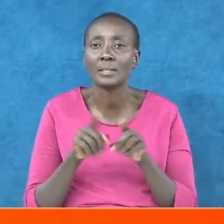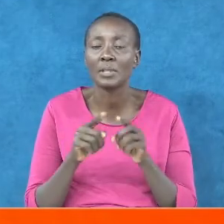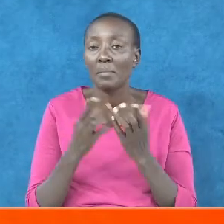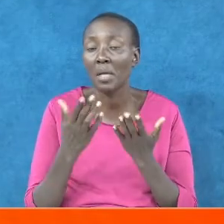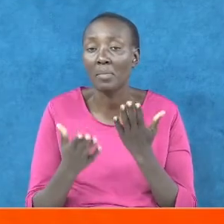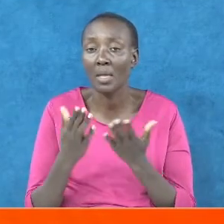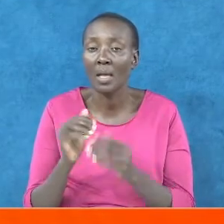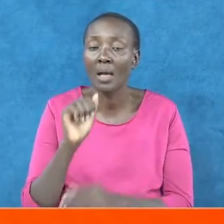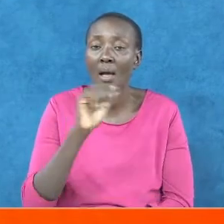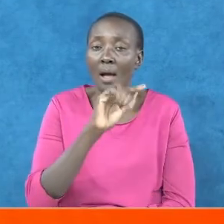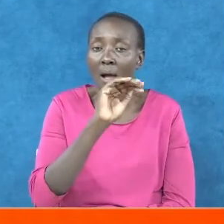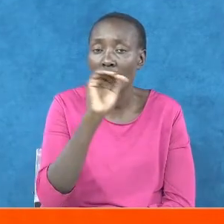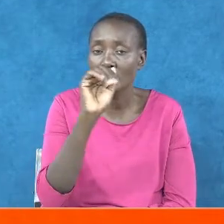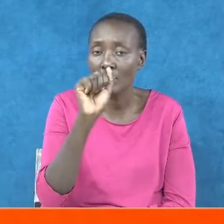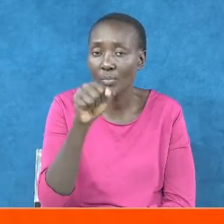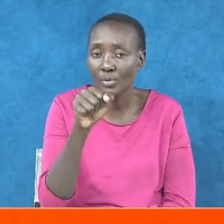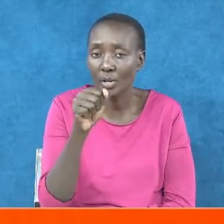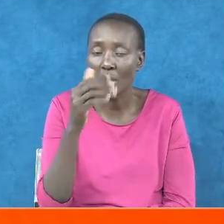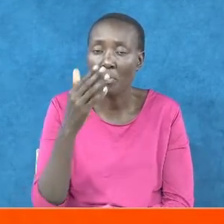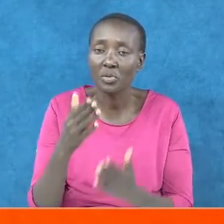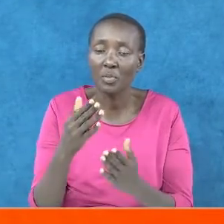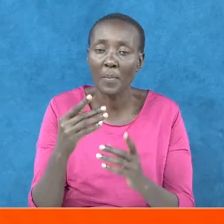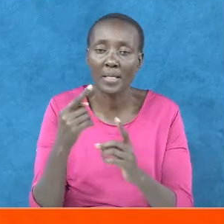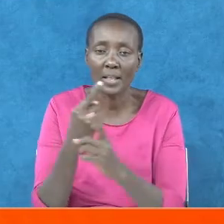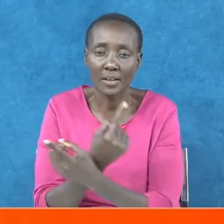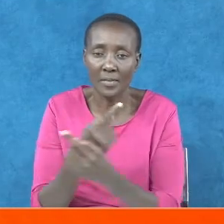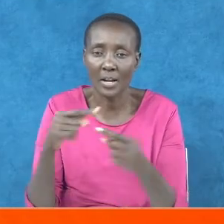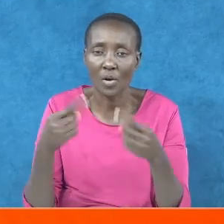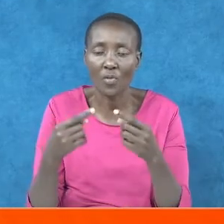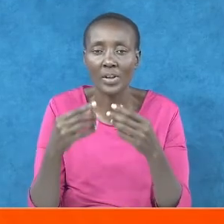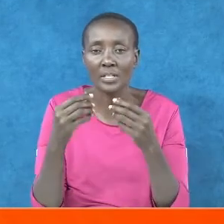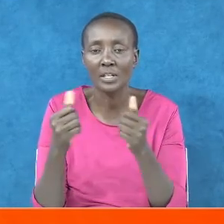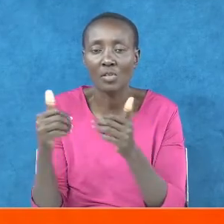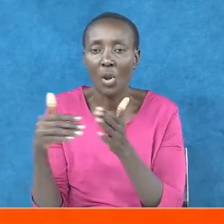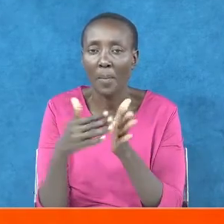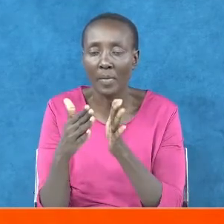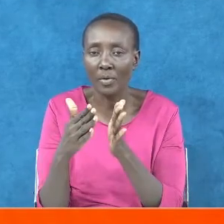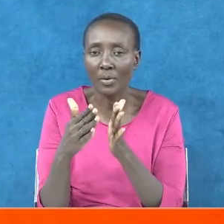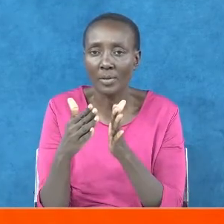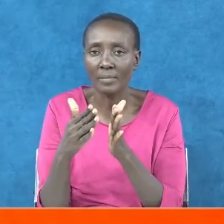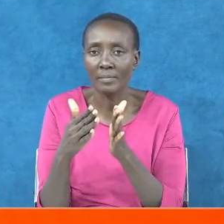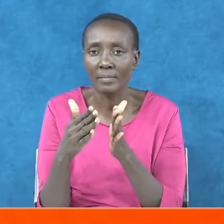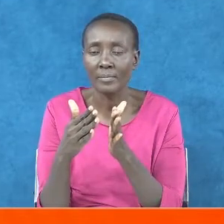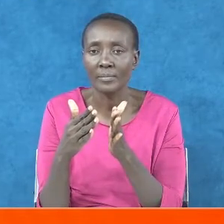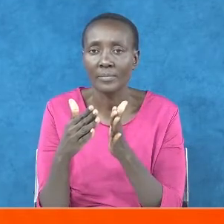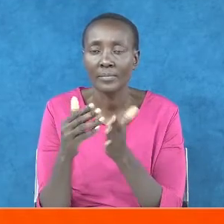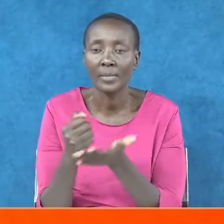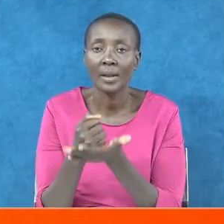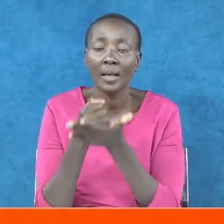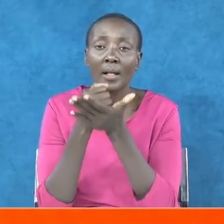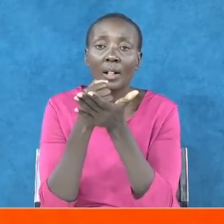may ask, can the alternative dispute resolution, of course, help the